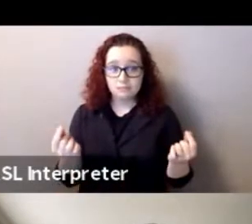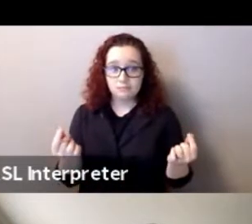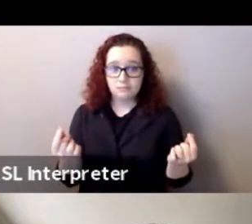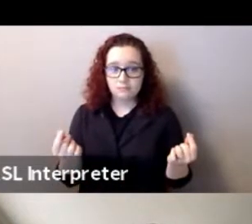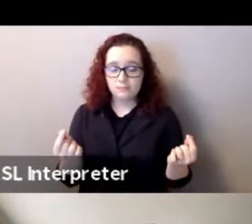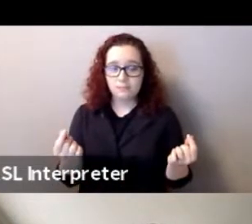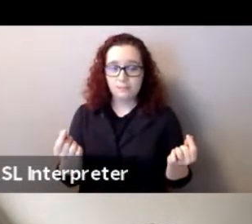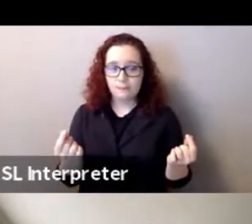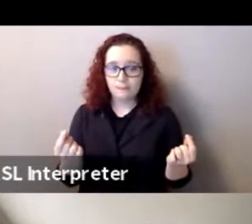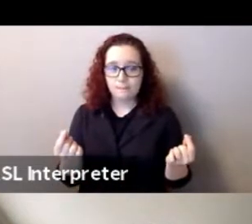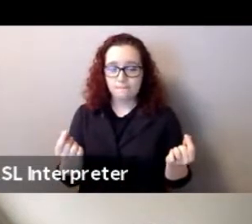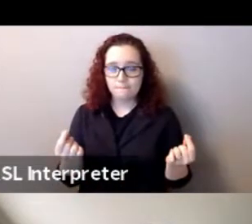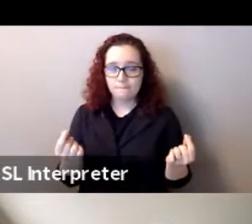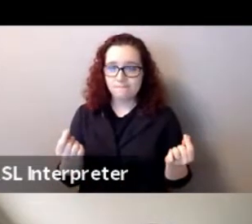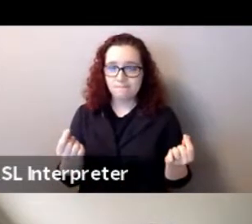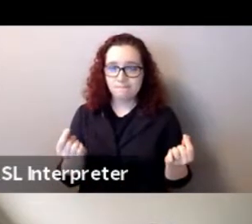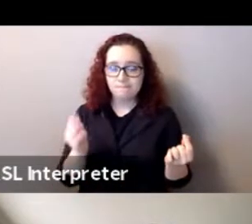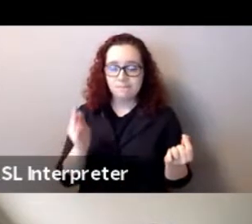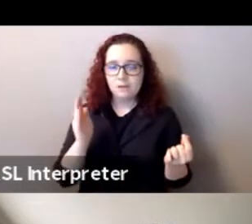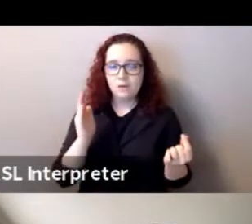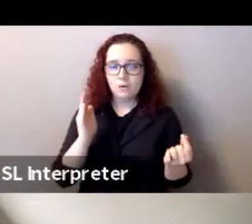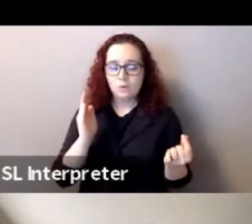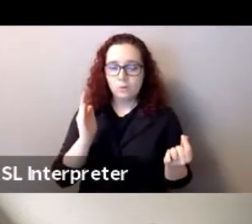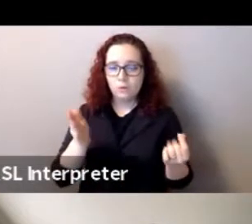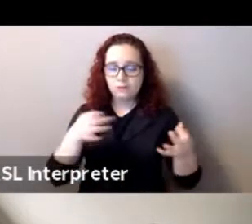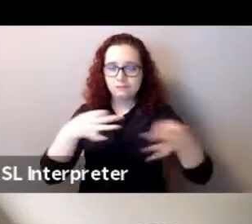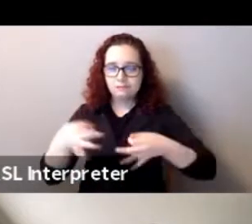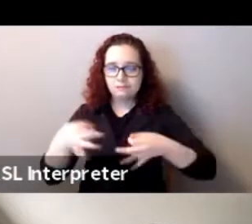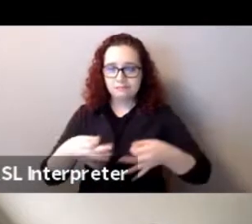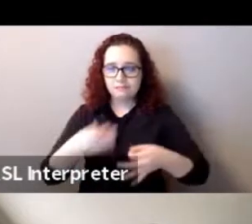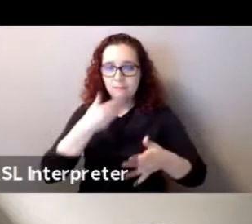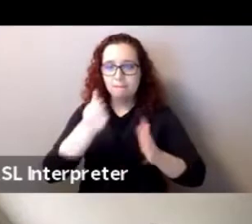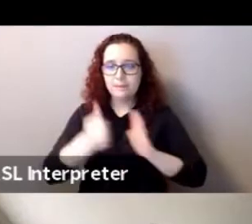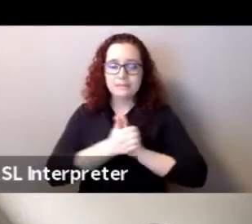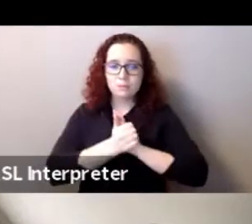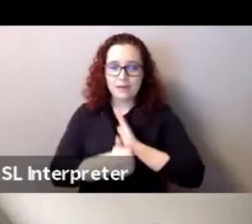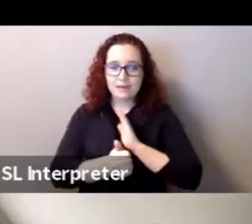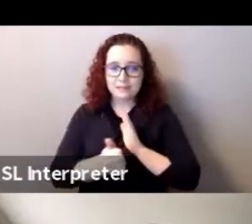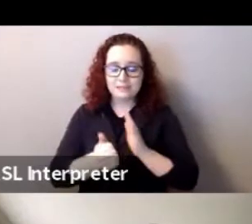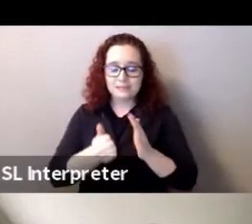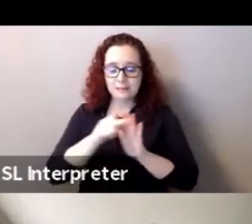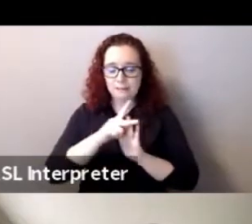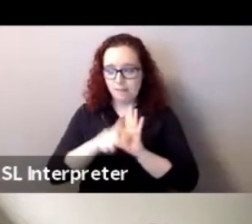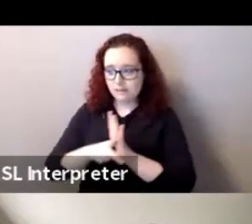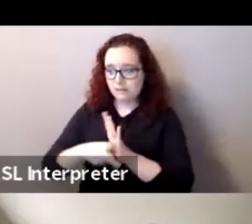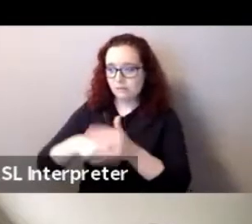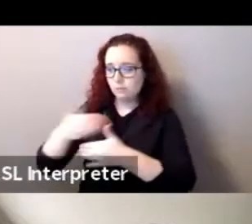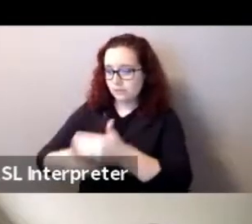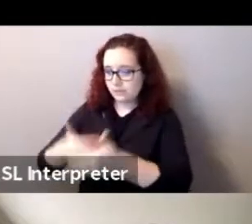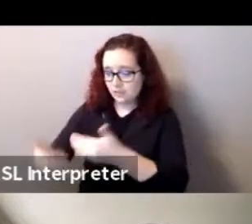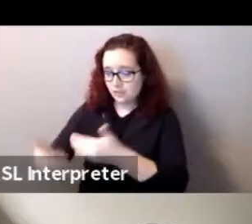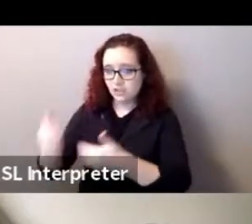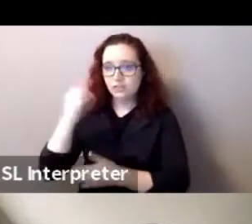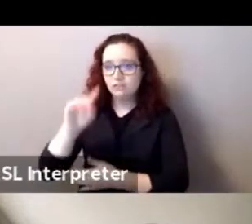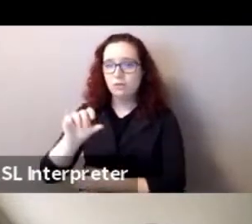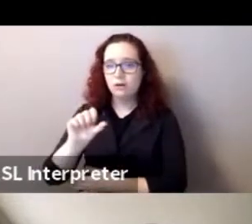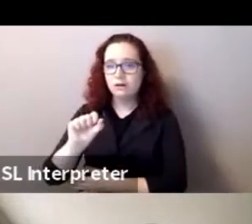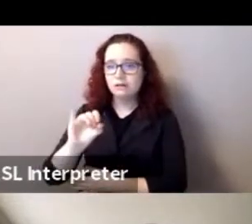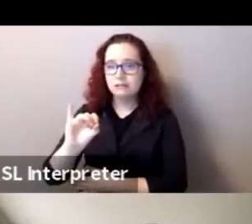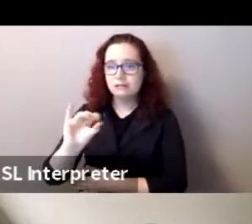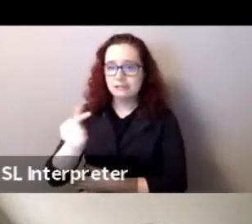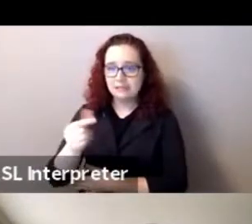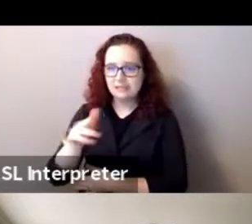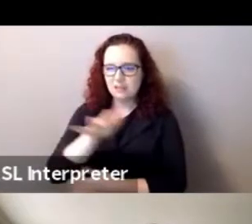some time talking about some of the best practices and policies and procedures for the SIGs,